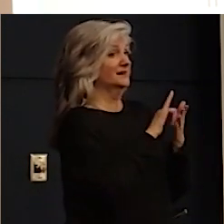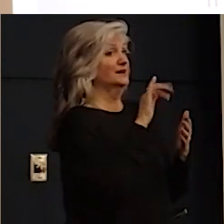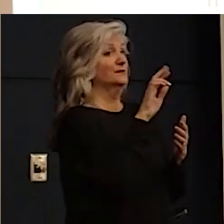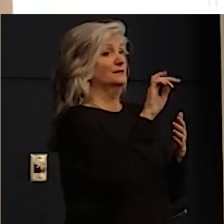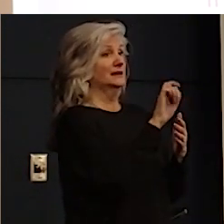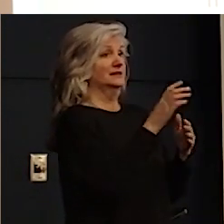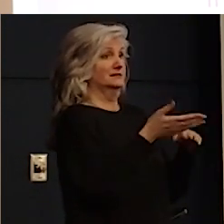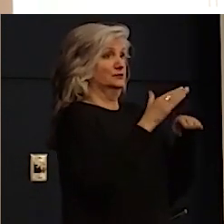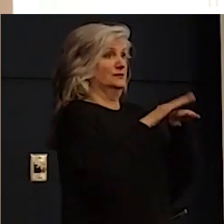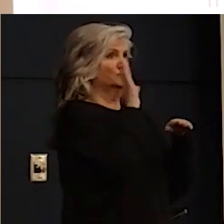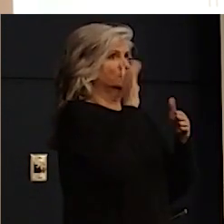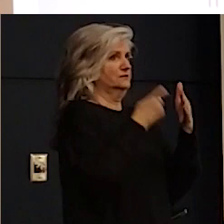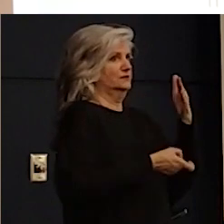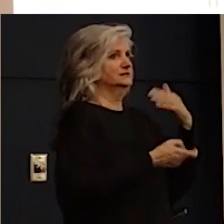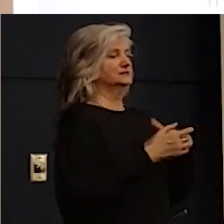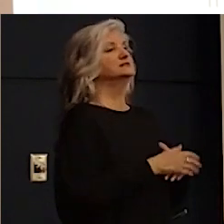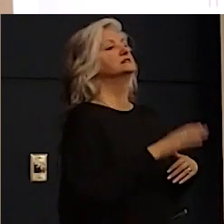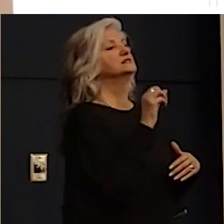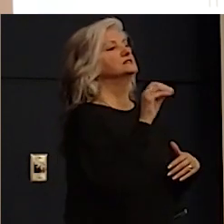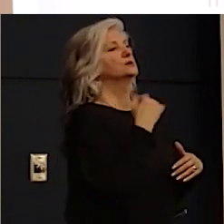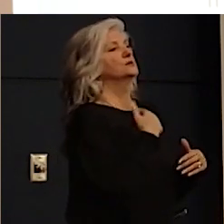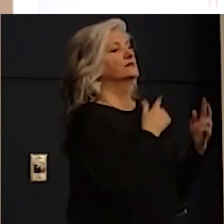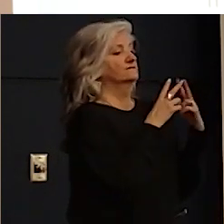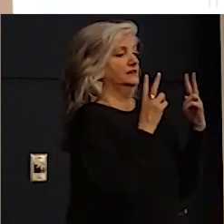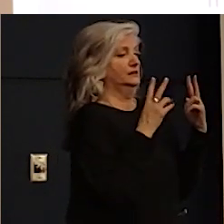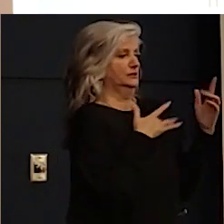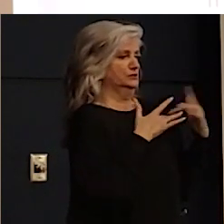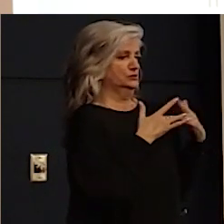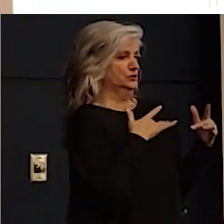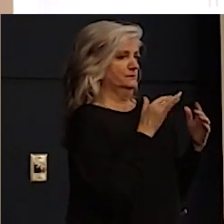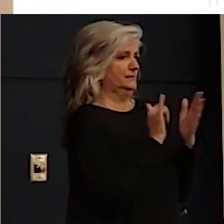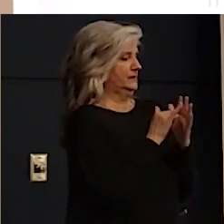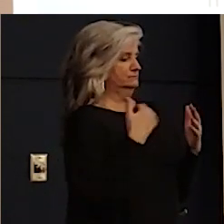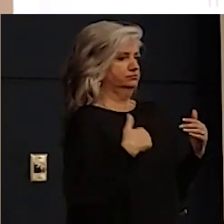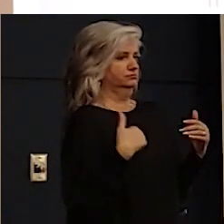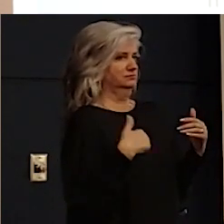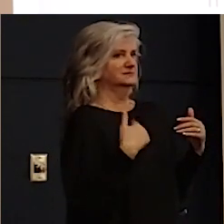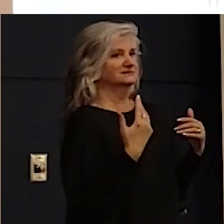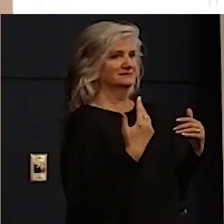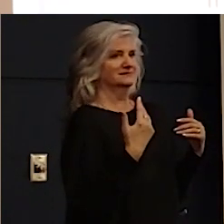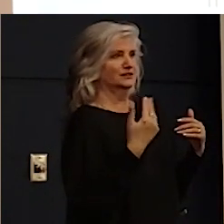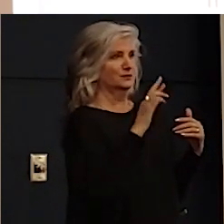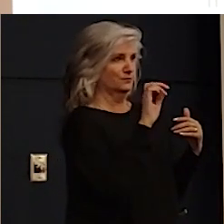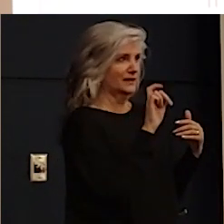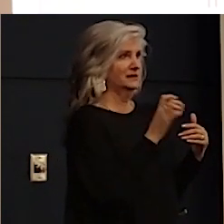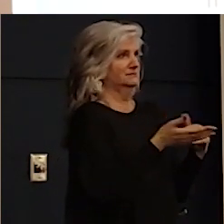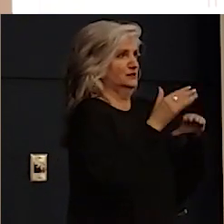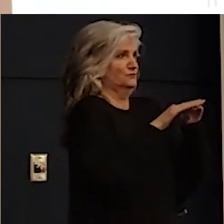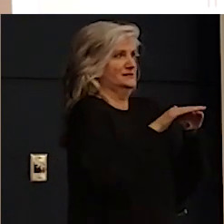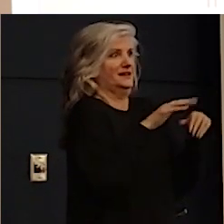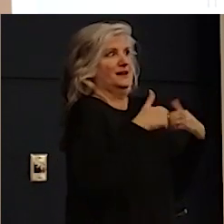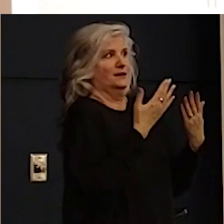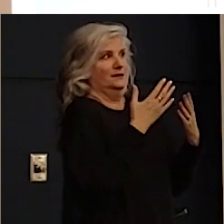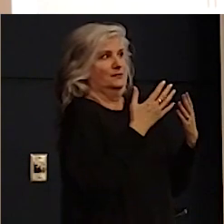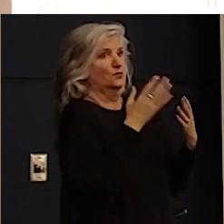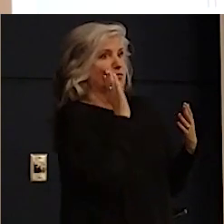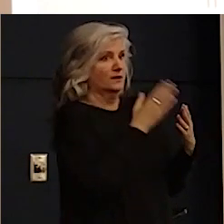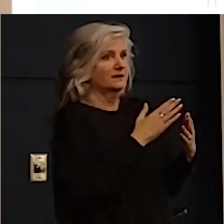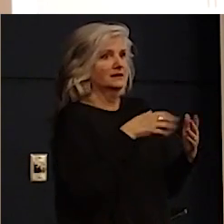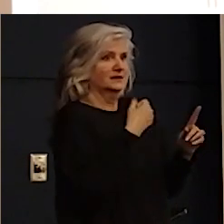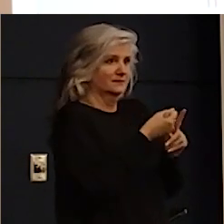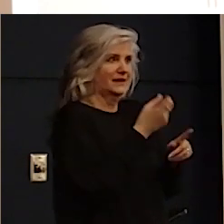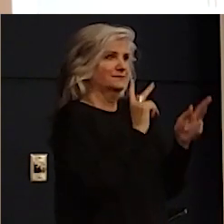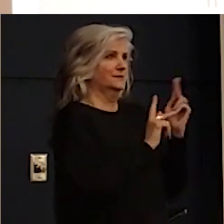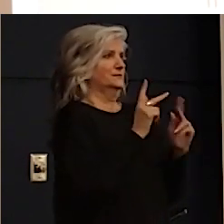increase would cause. So we're very, very concerned by the magnitude of this rate increase and how it's going to impact folks living